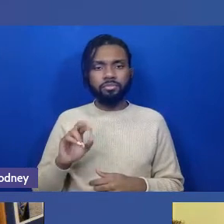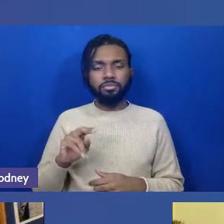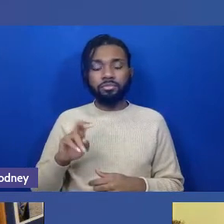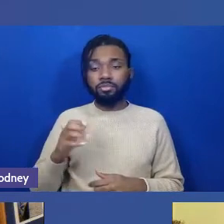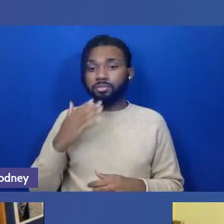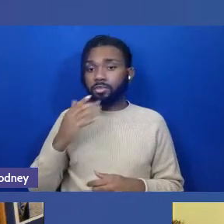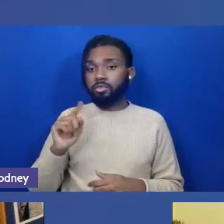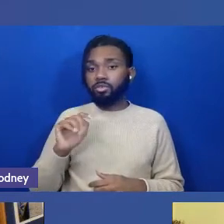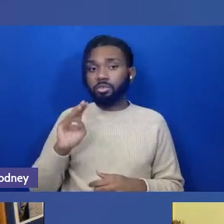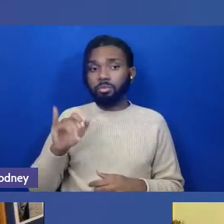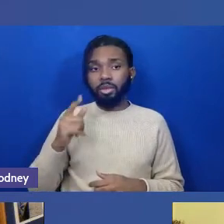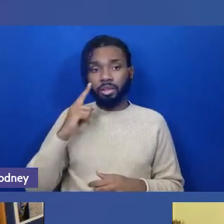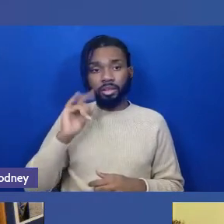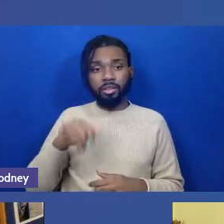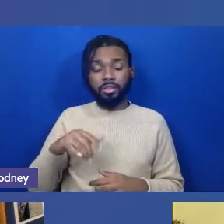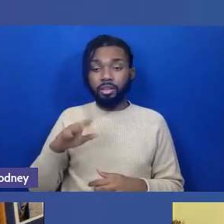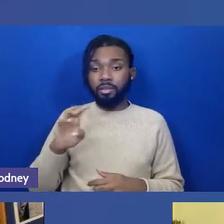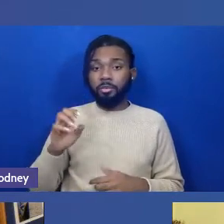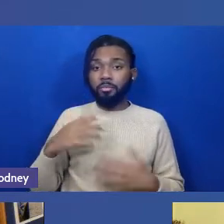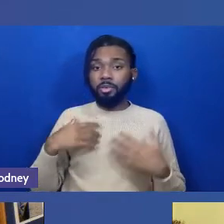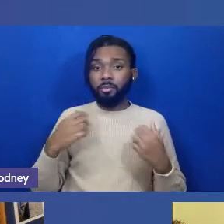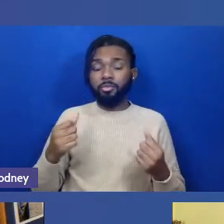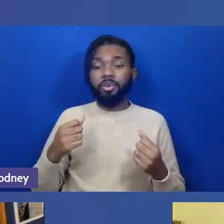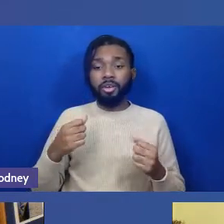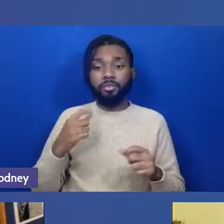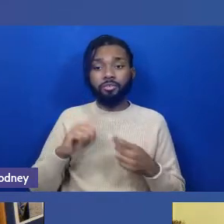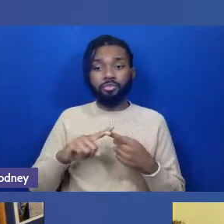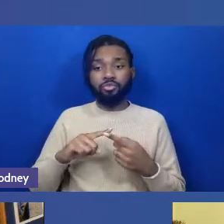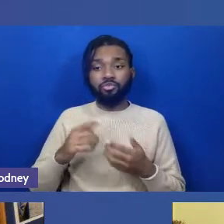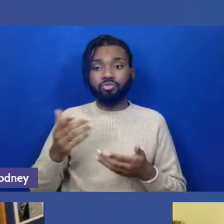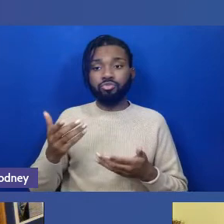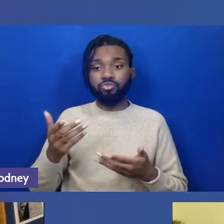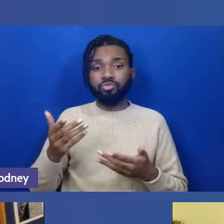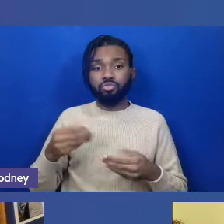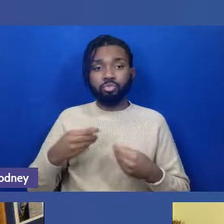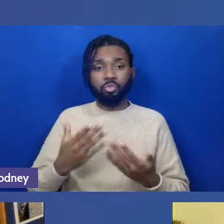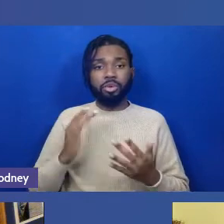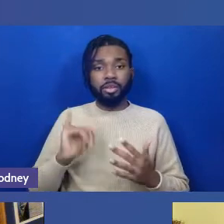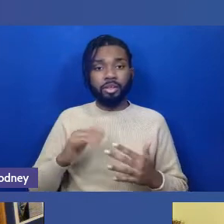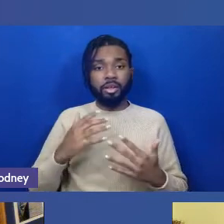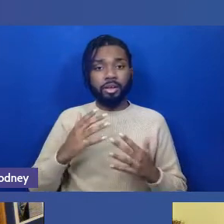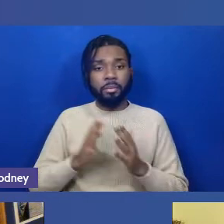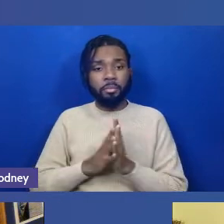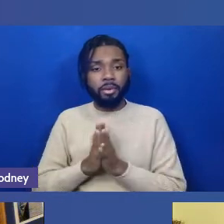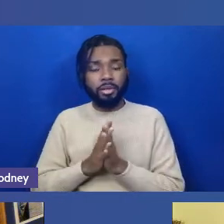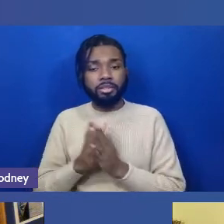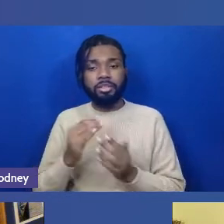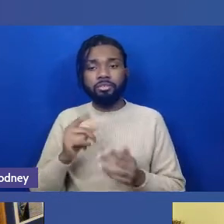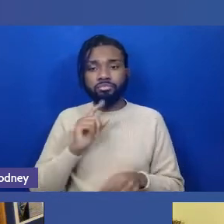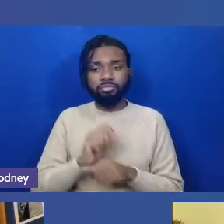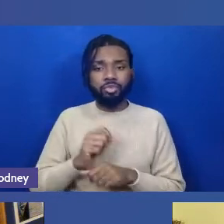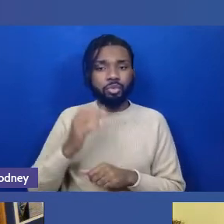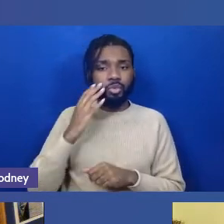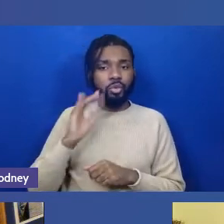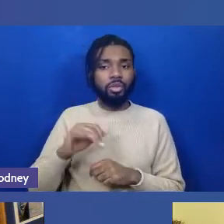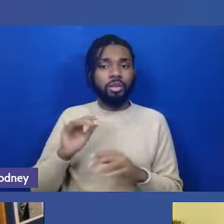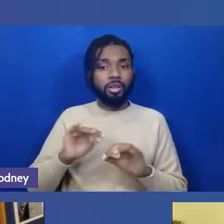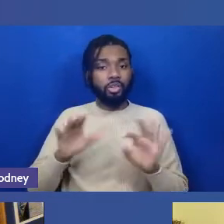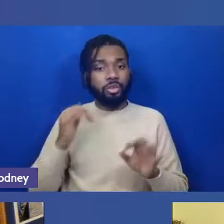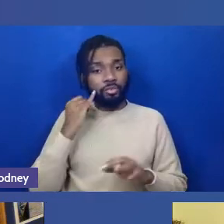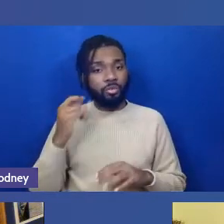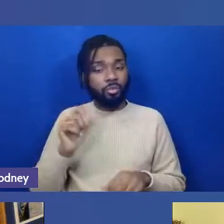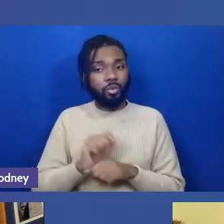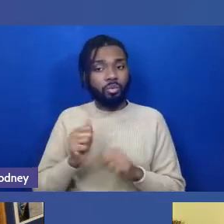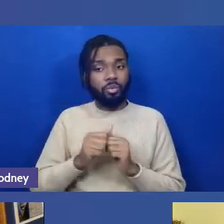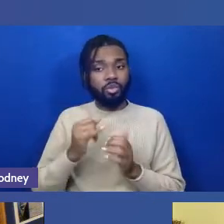and to bring that passion and to really know that, you know, clearly if you're working with an artist and you believe in